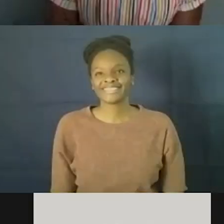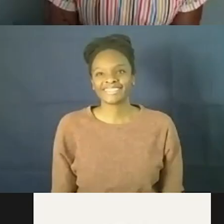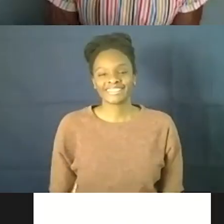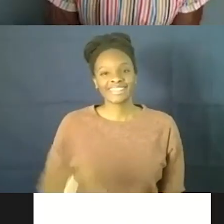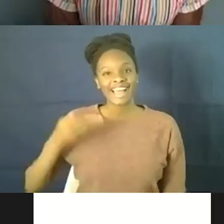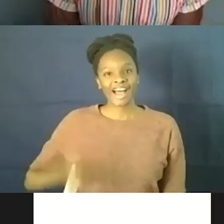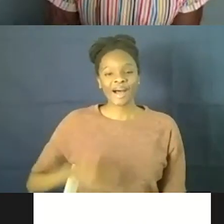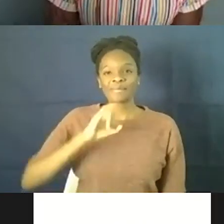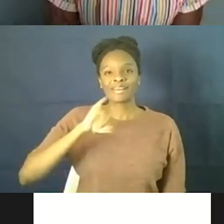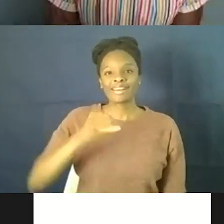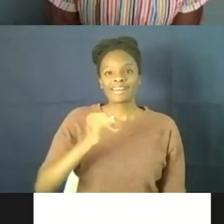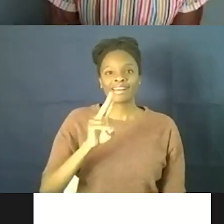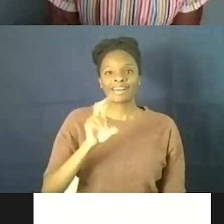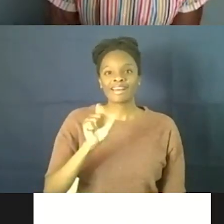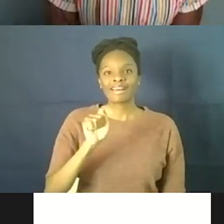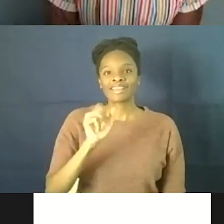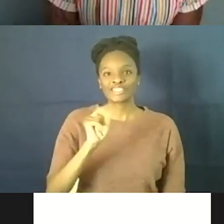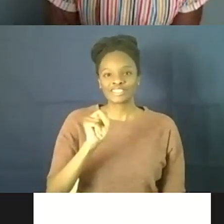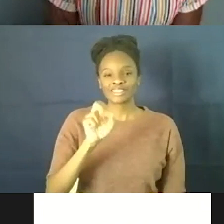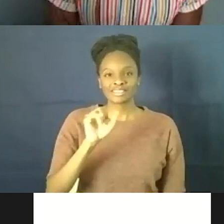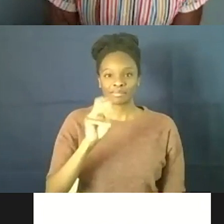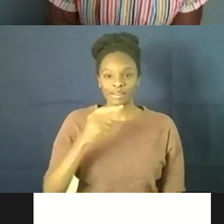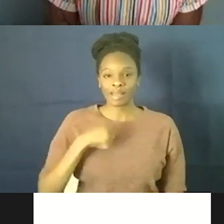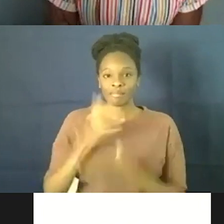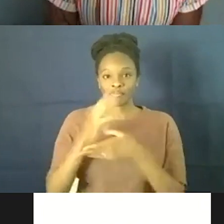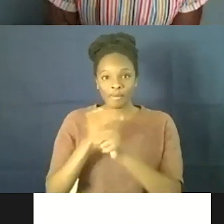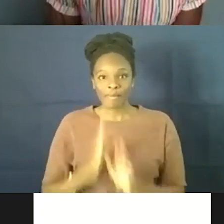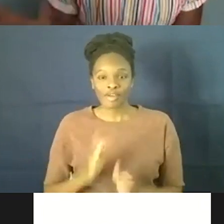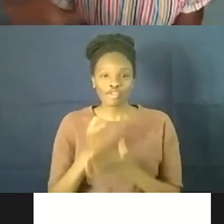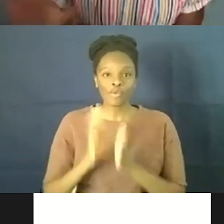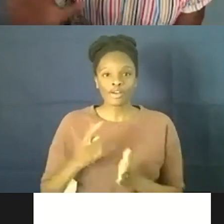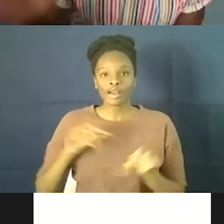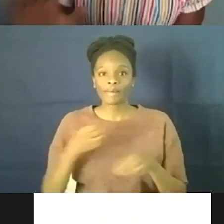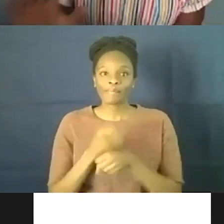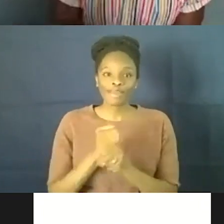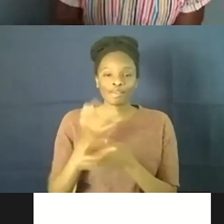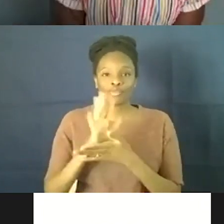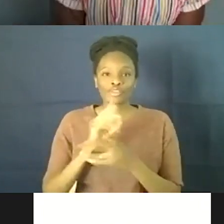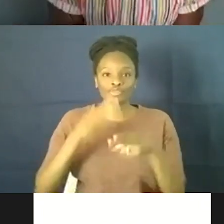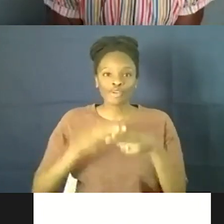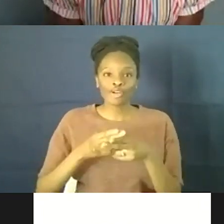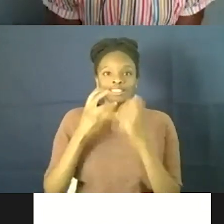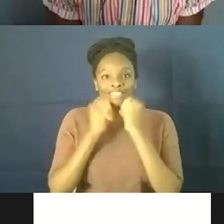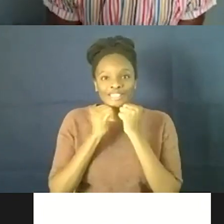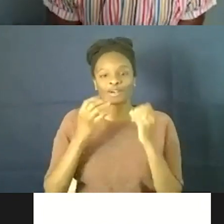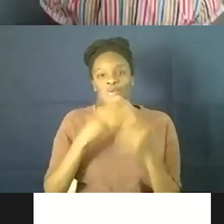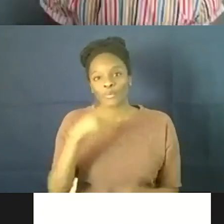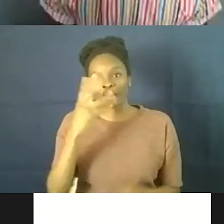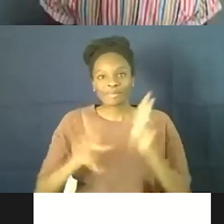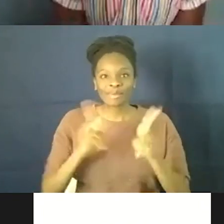I'm Justin Simien. I'm a filmmaker and writer. I made a movie called Dear White People. And then Justin. White people. Hi, John.